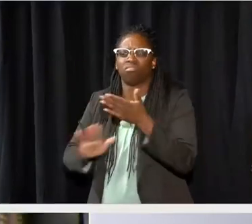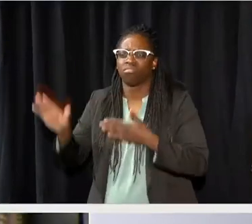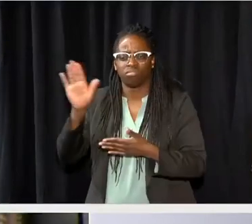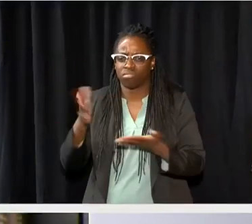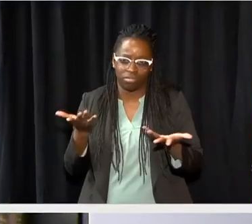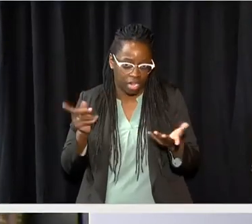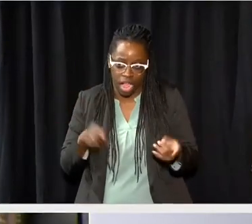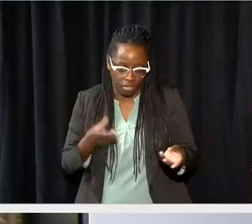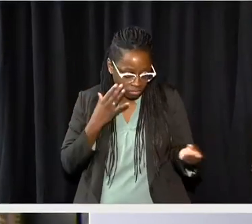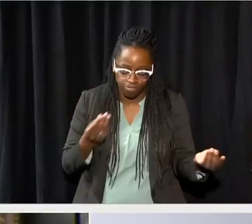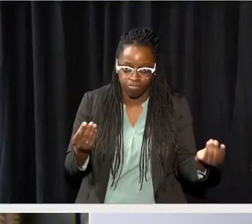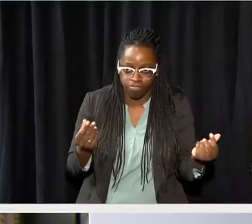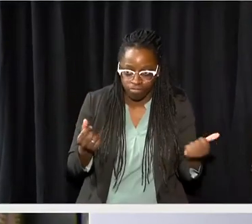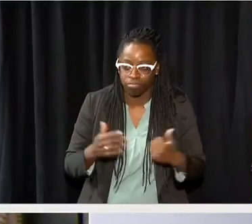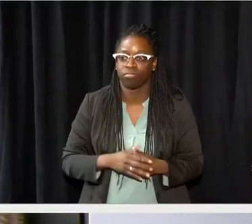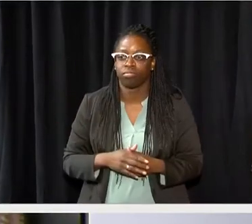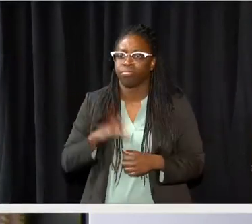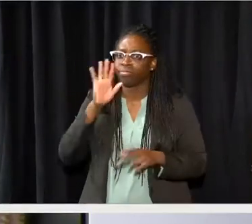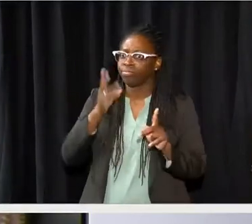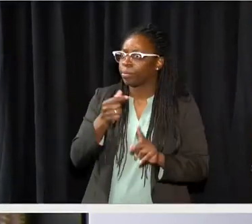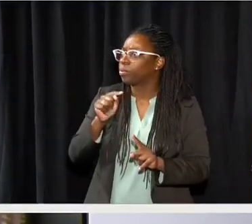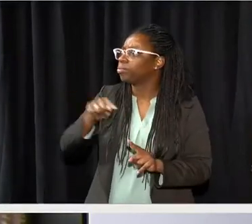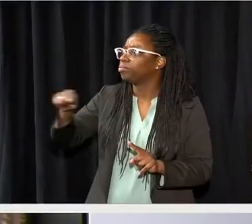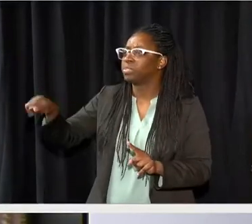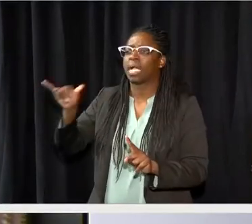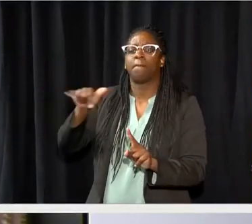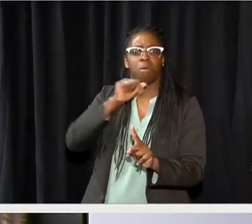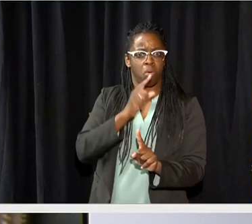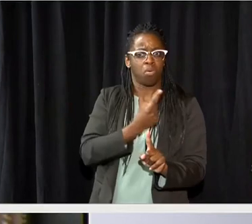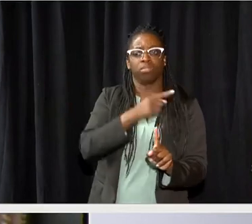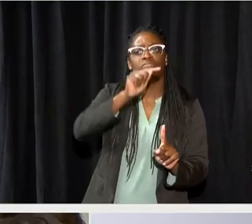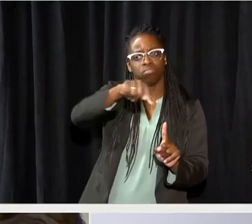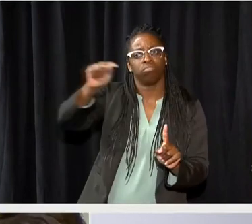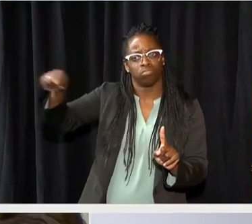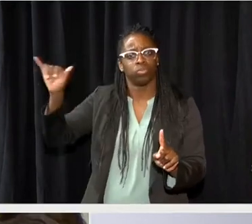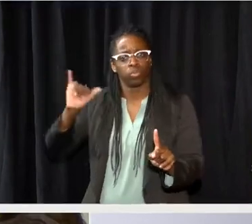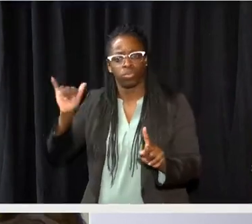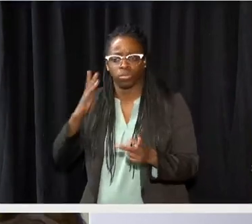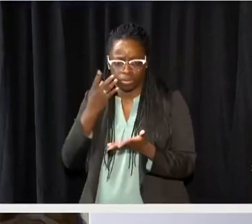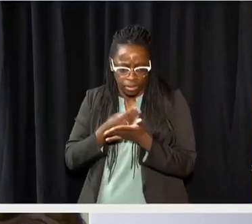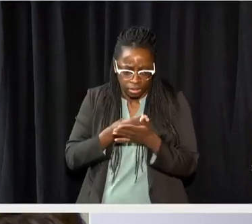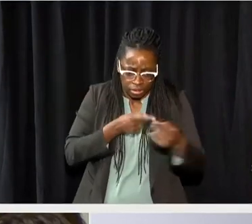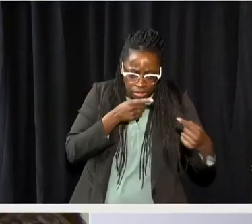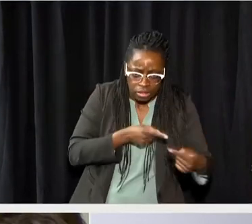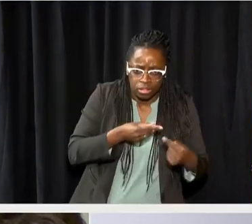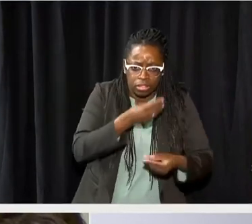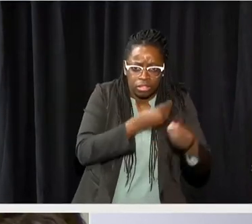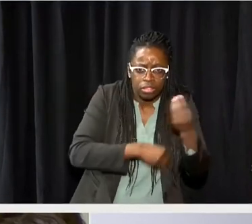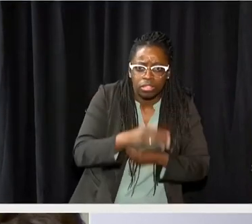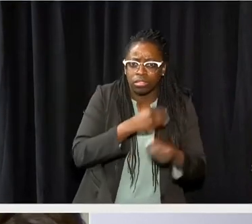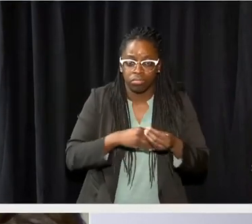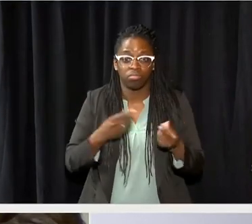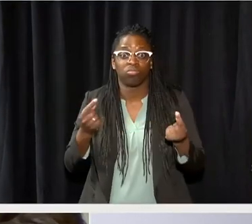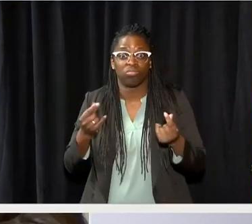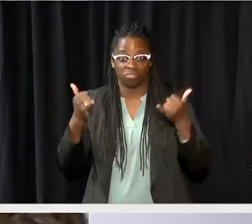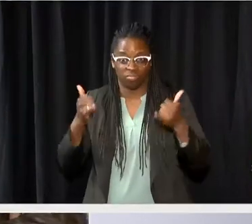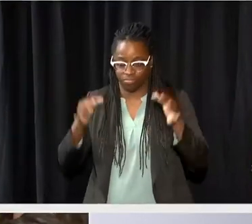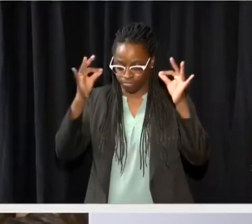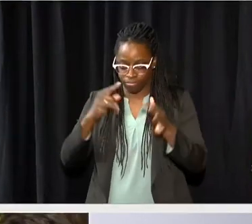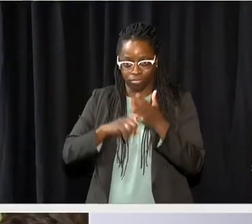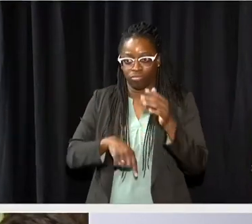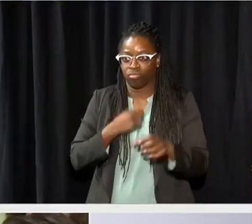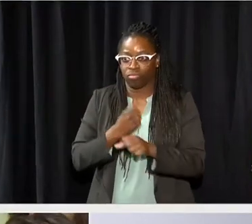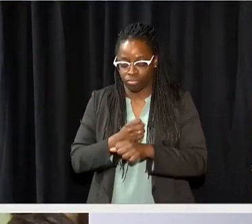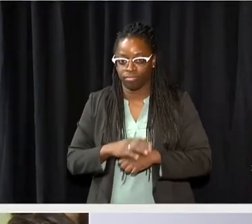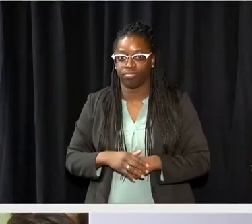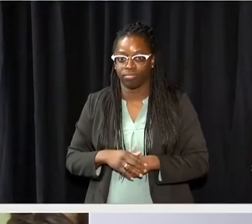there are thousands of people in our state like Danita. That's why this year we worked closely